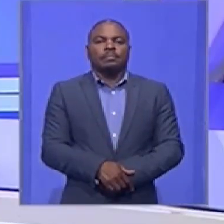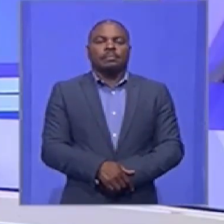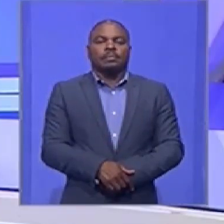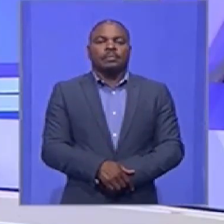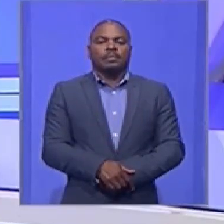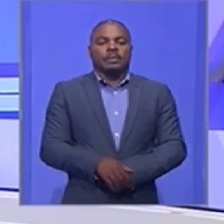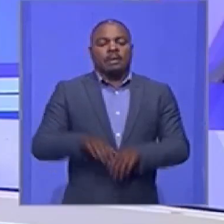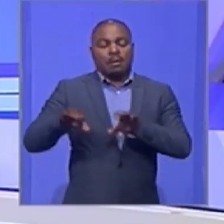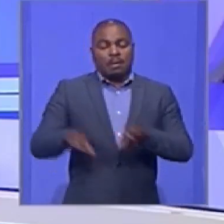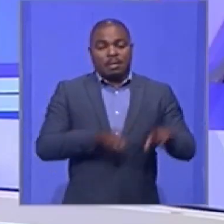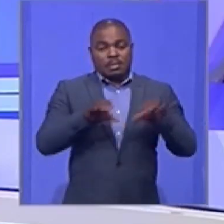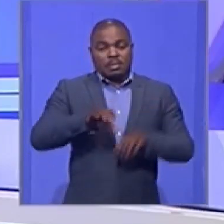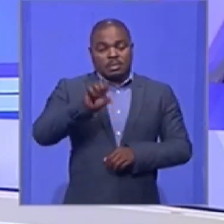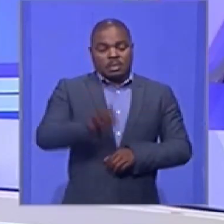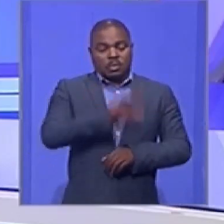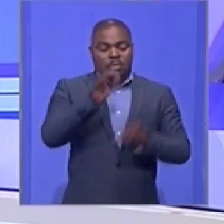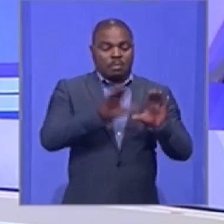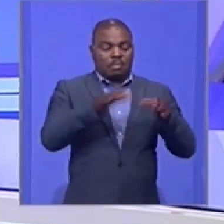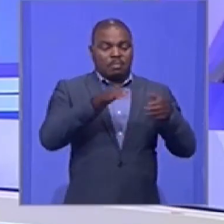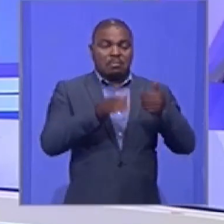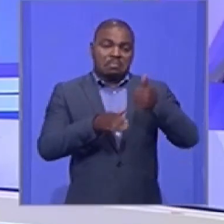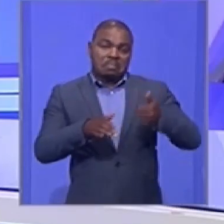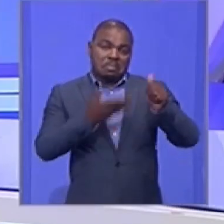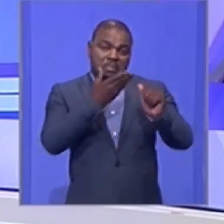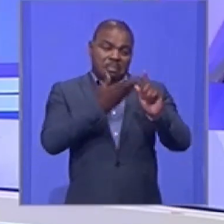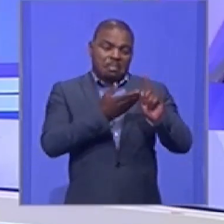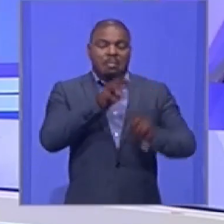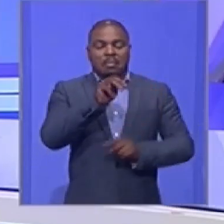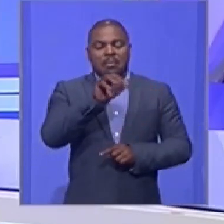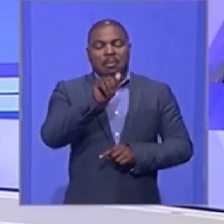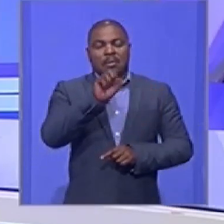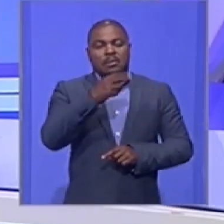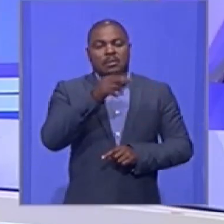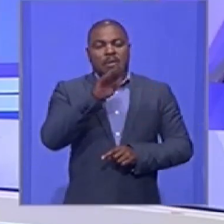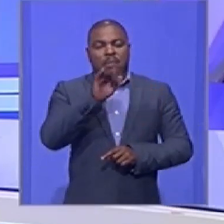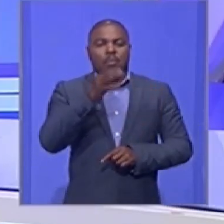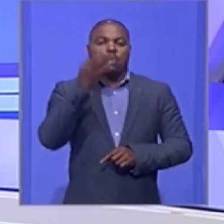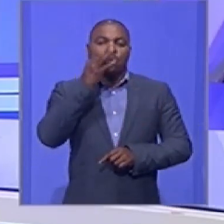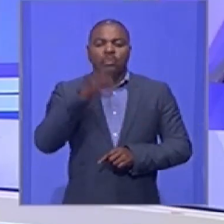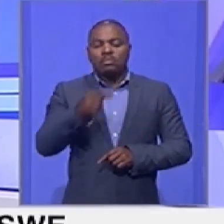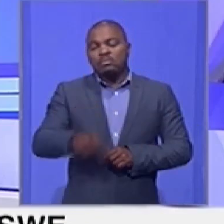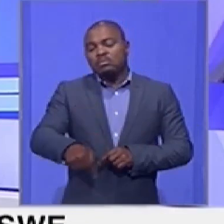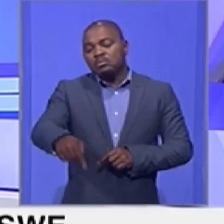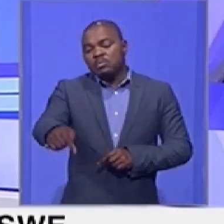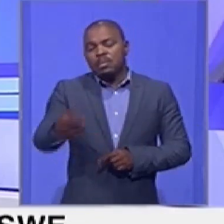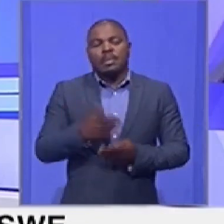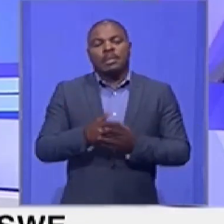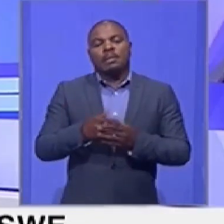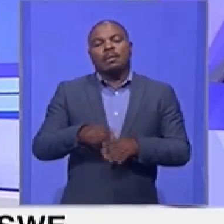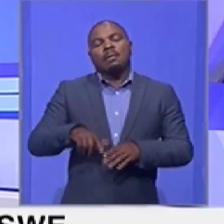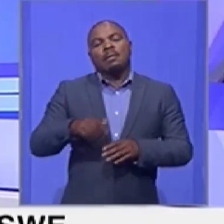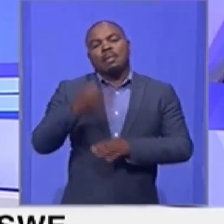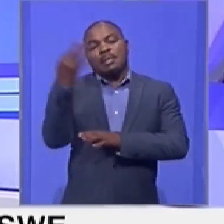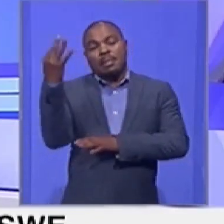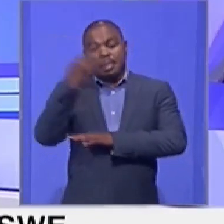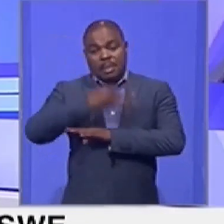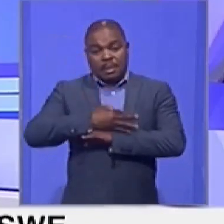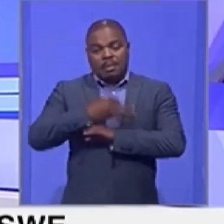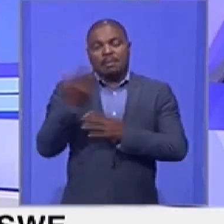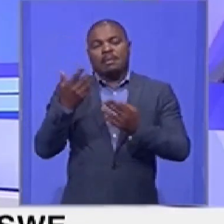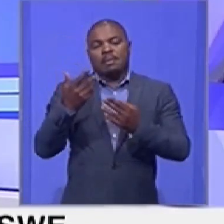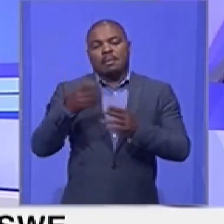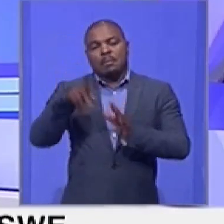Moeteledipele wa Action SA Herman Mashaba a re melawana e go dumalanwang ka yona kwa conferenceng ya lekoko ya malatsi a le mararo e